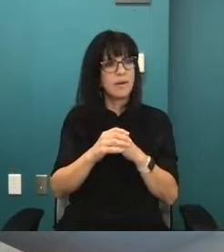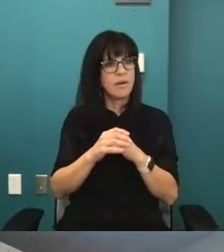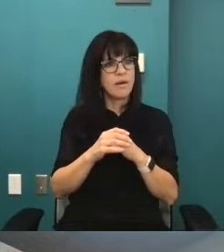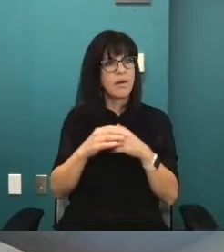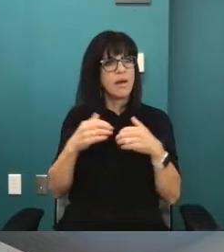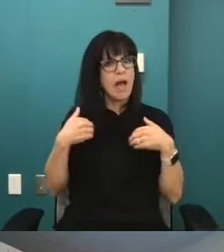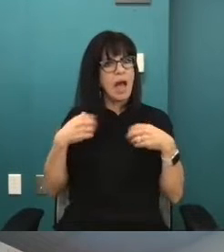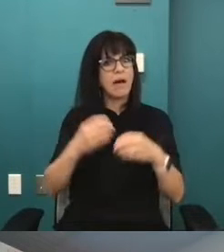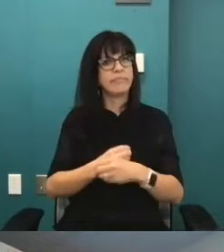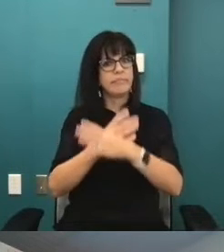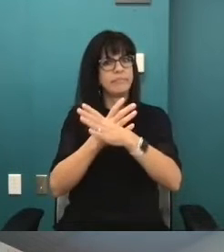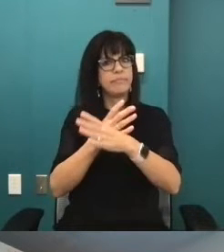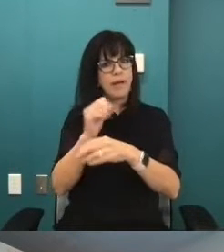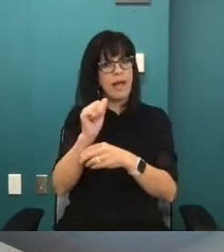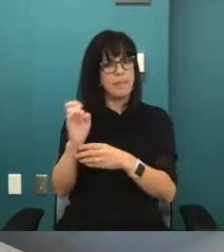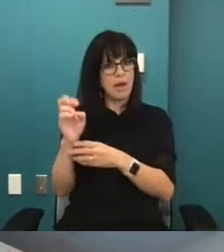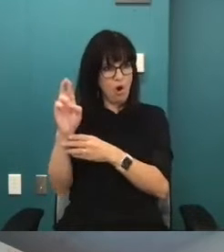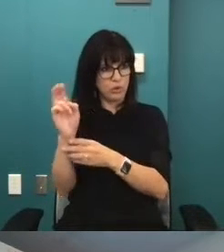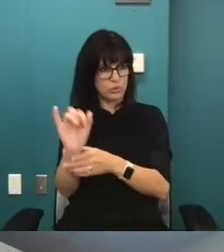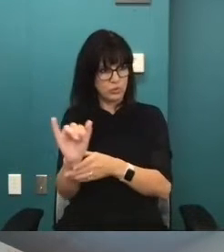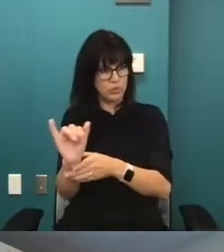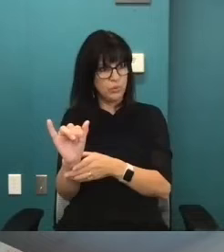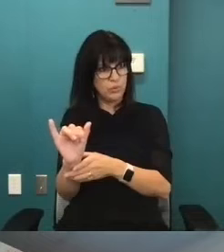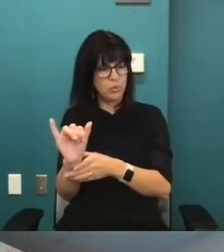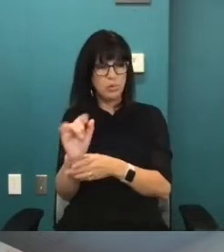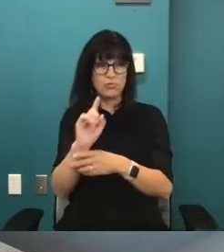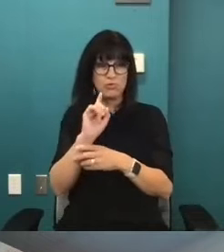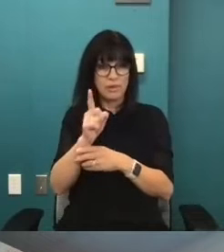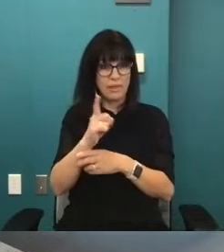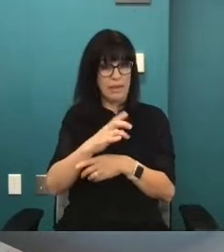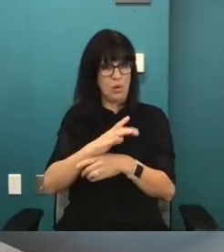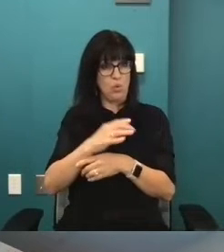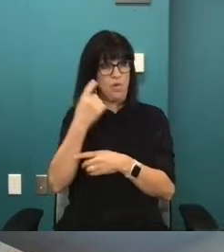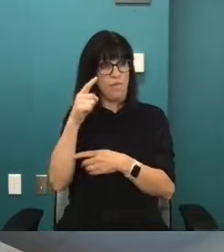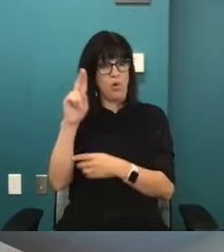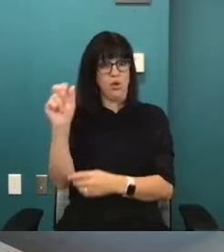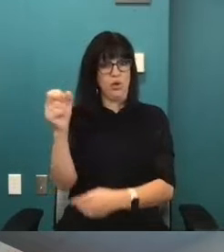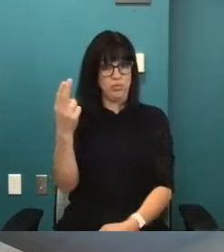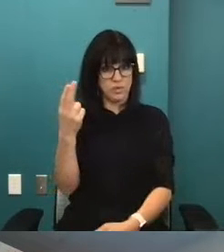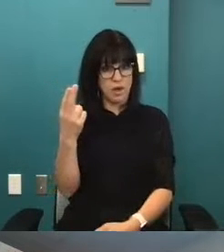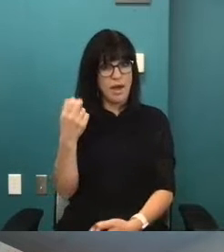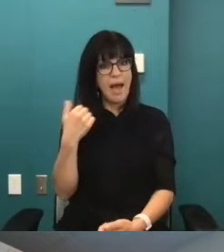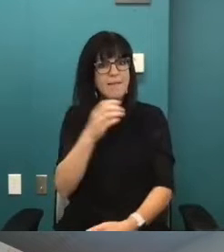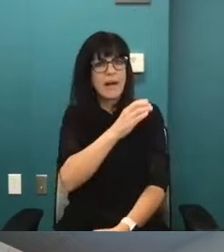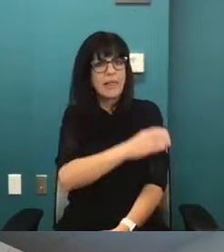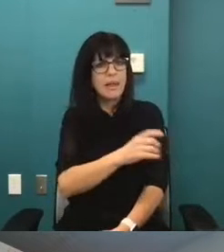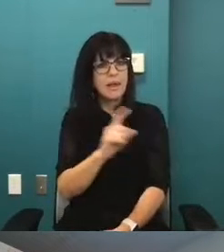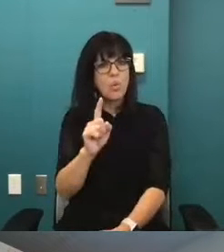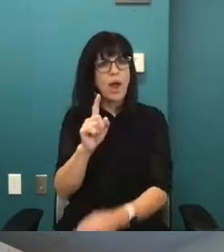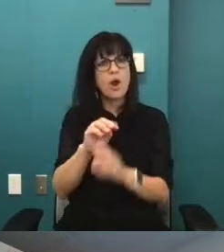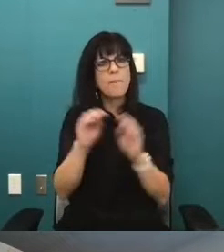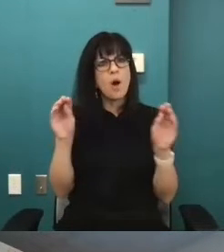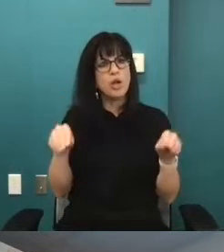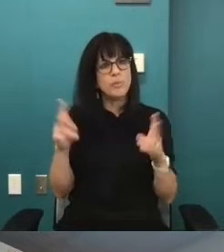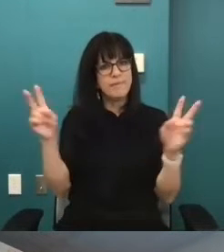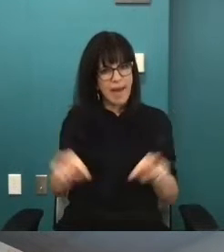teleaudiometry ABRs, which is really, really cool, especially for Utah right now. We have a clinic in Monument Valley who